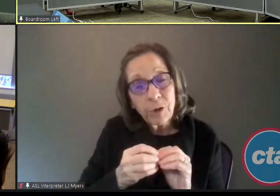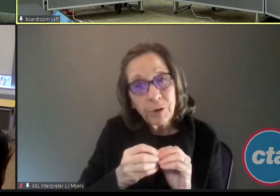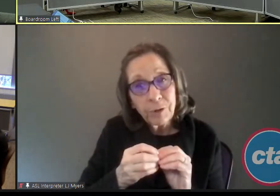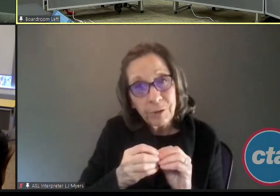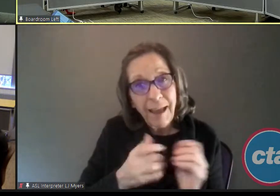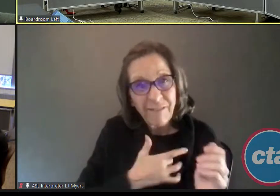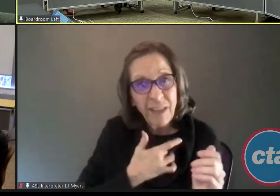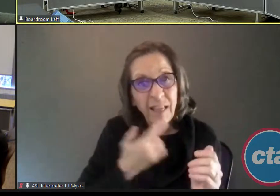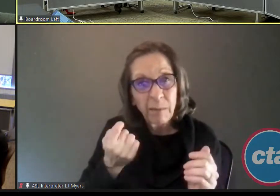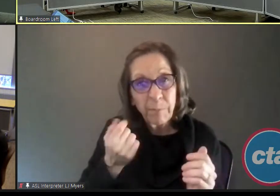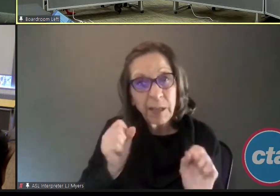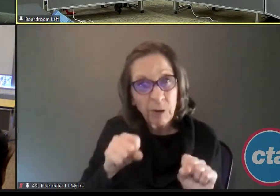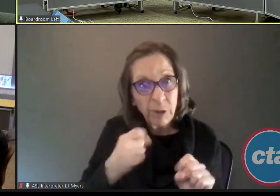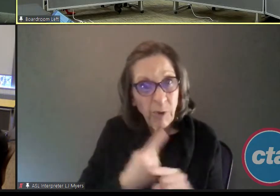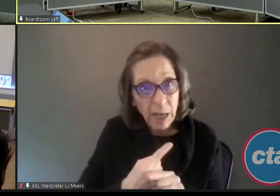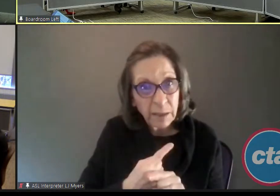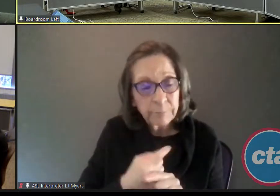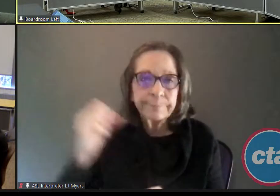say? Okay.